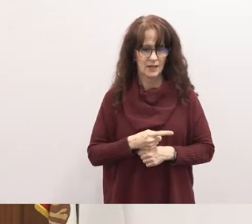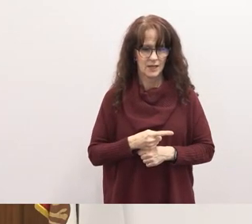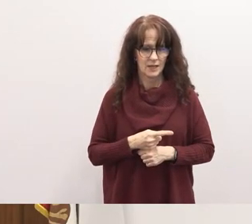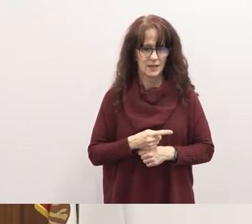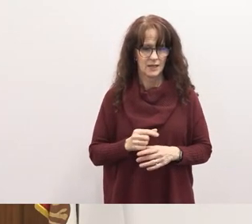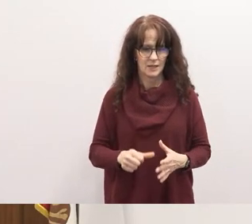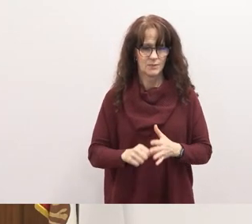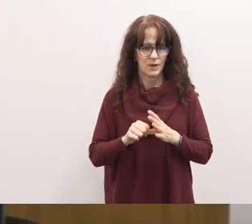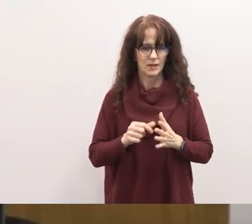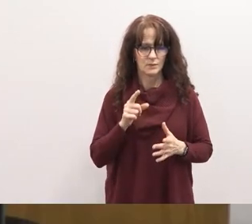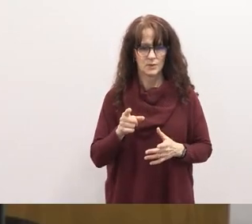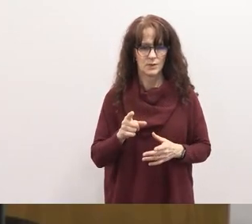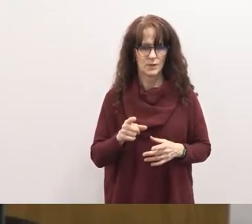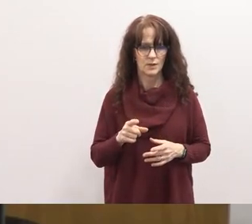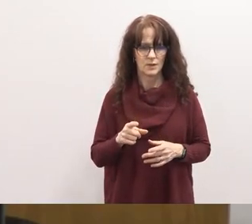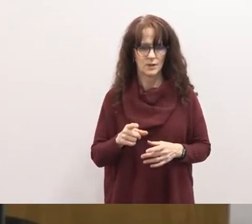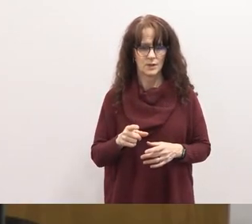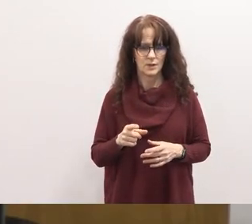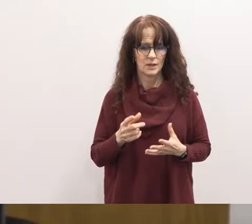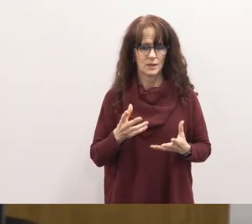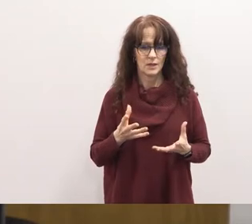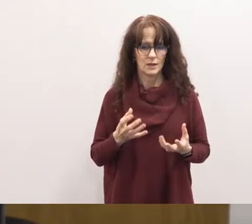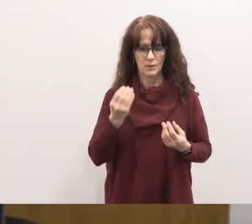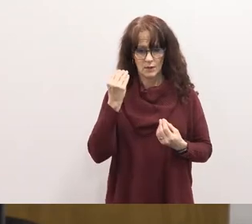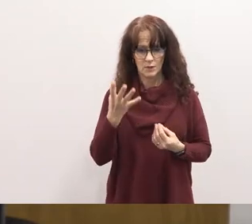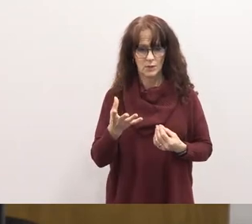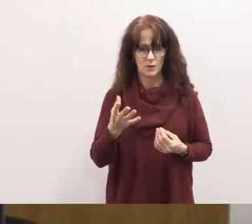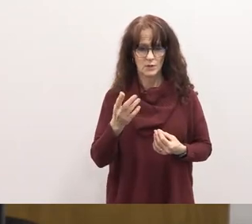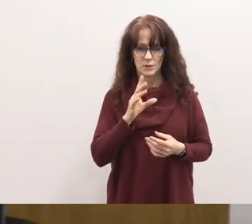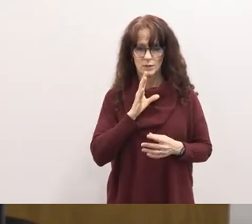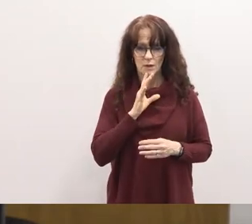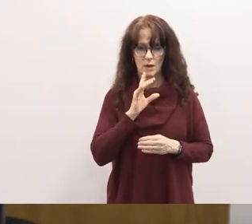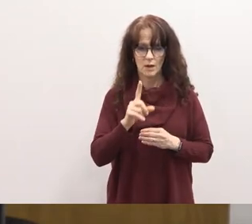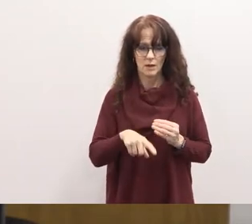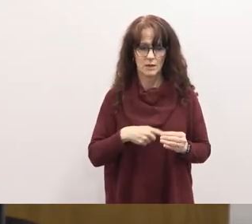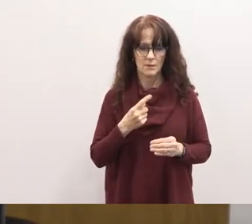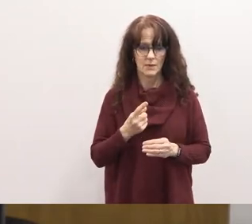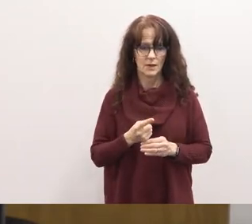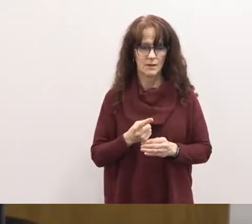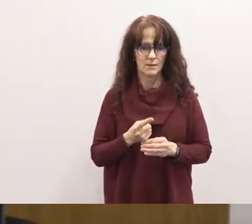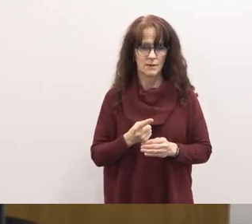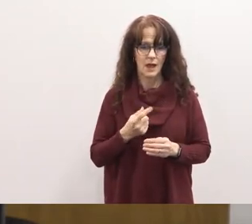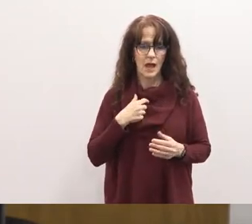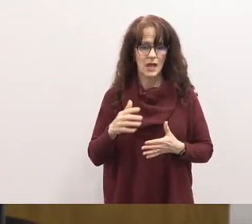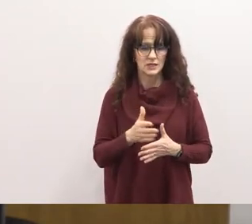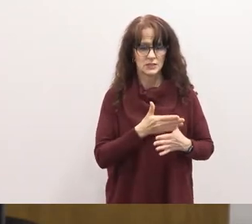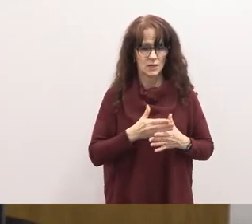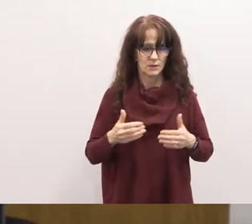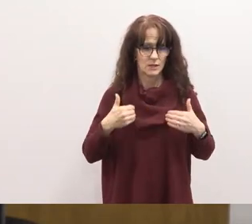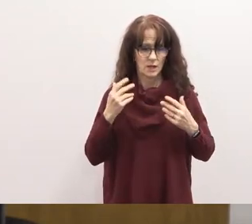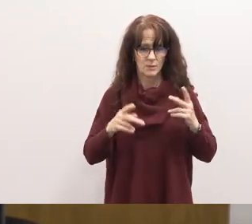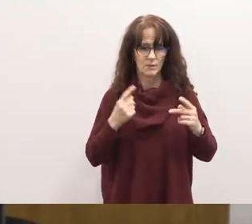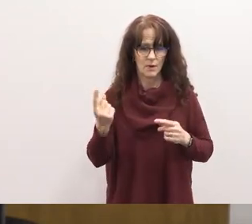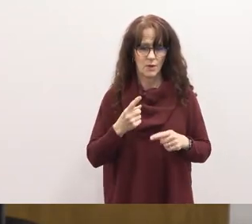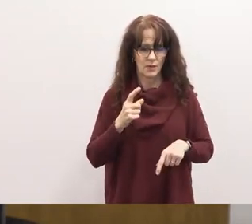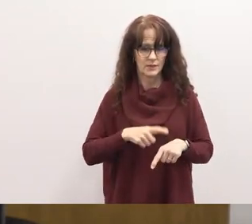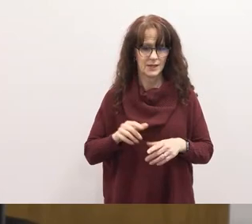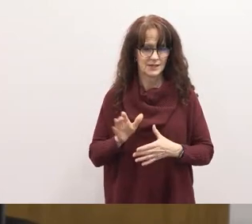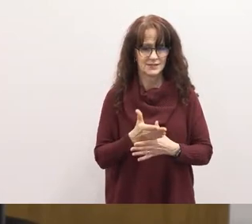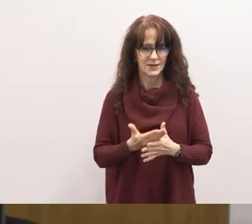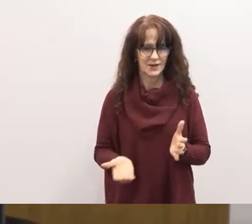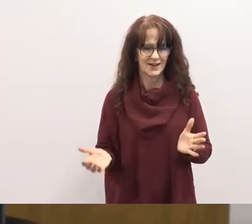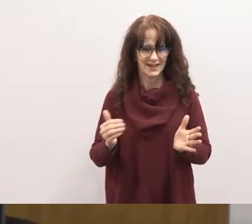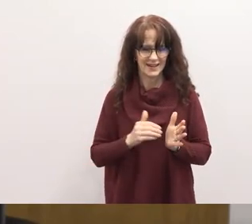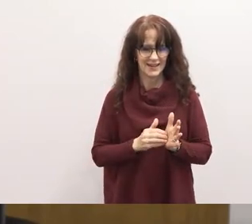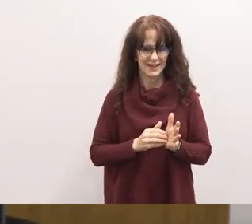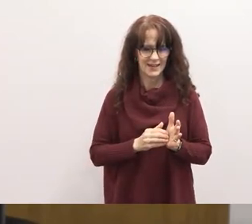just so impressed with you. I want you to know that one of the things that you spoke to is something that I share with young people all the time, and I'll share it again